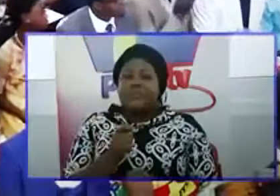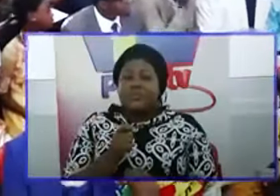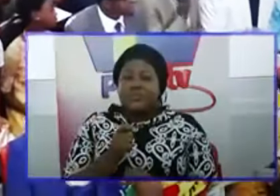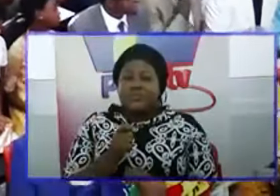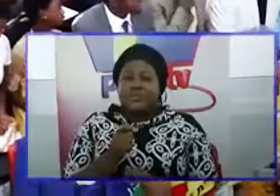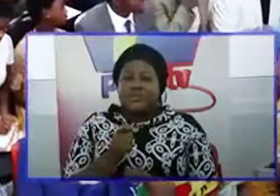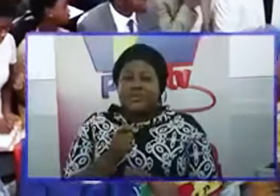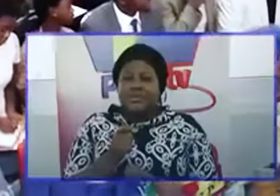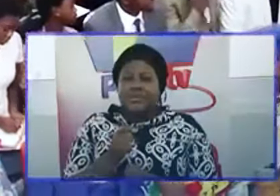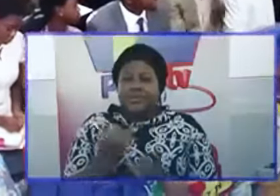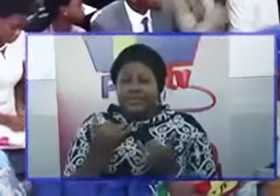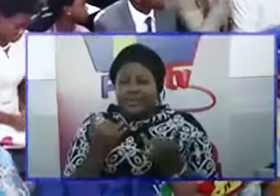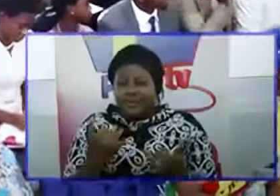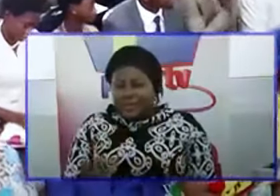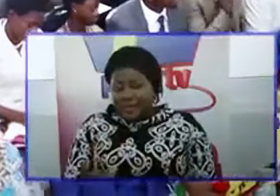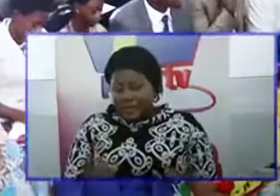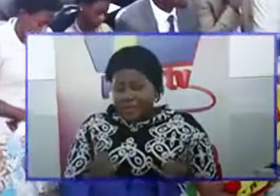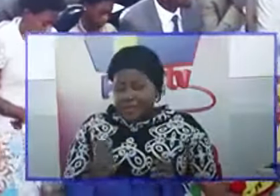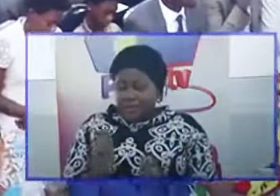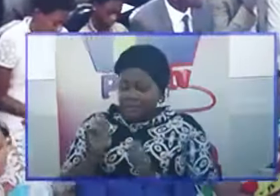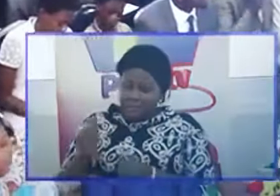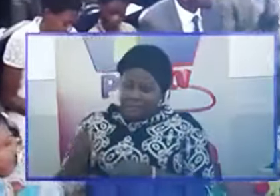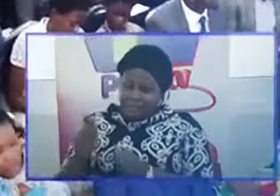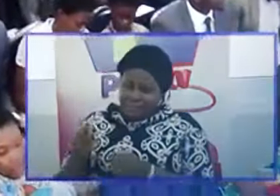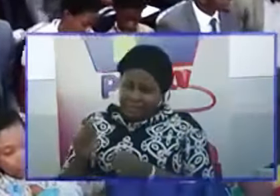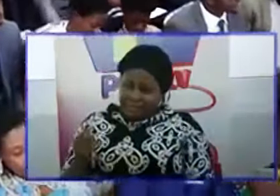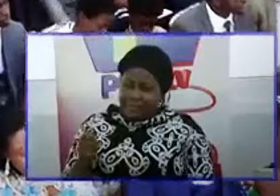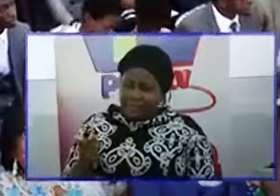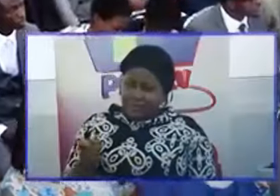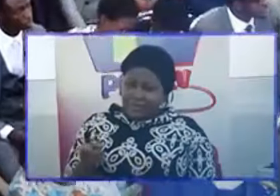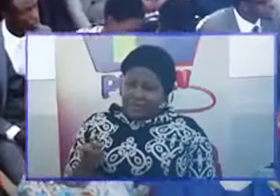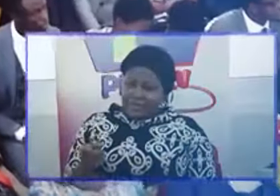Now, when you consider the parable of the talent first,